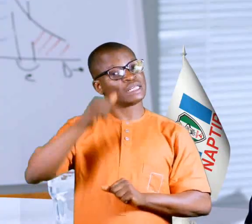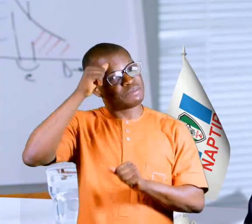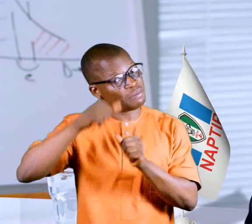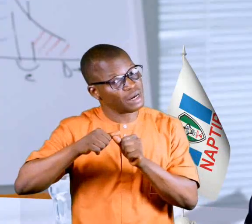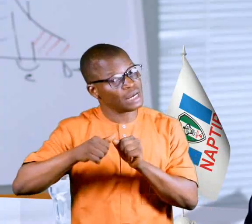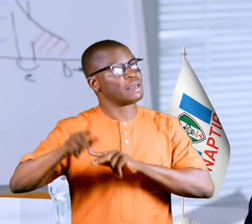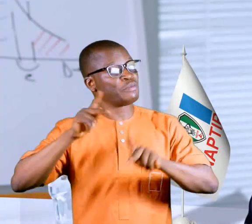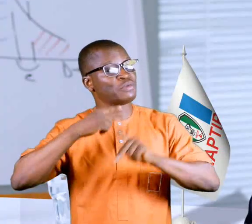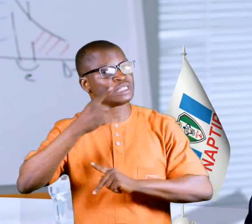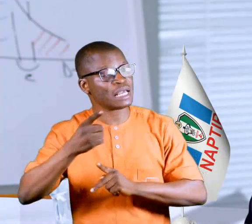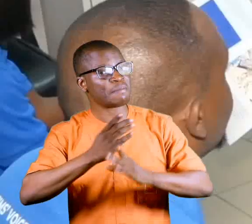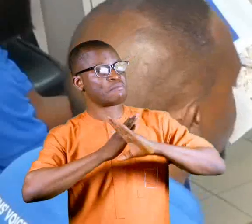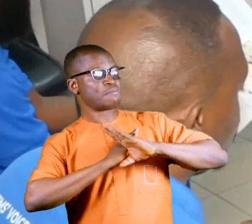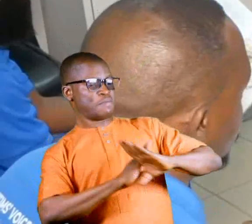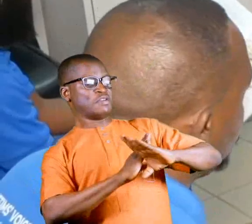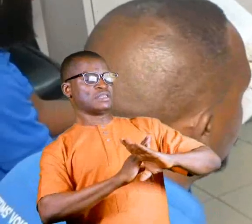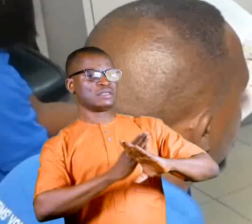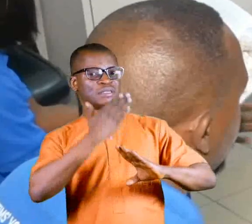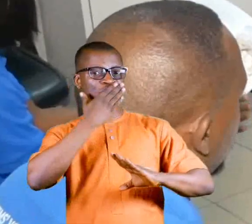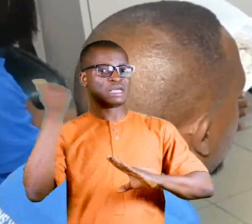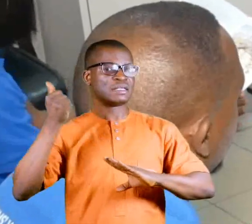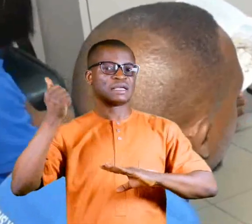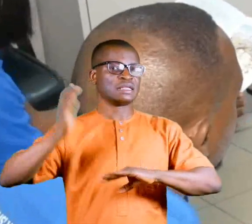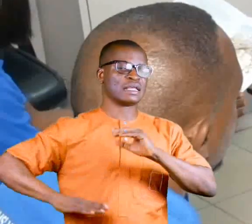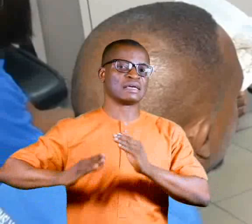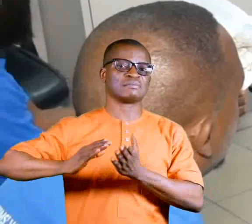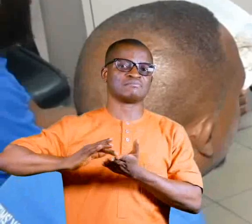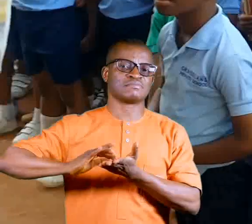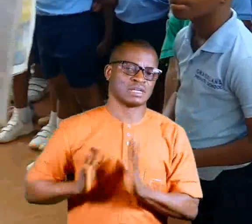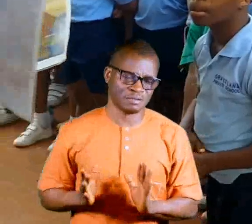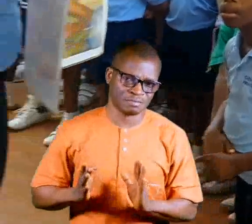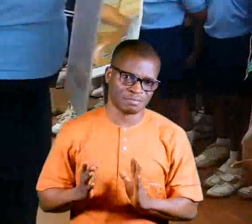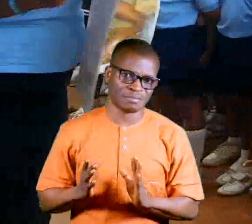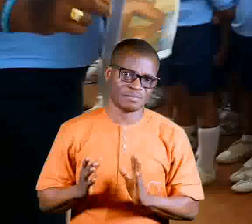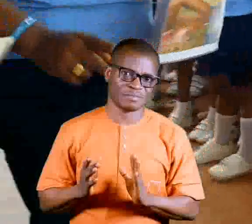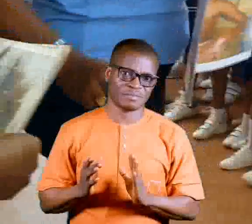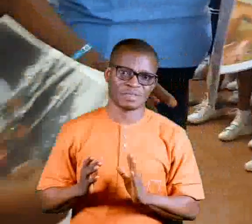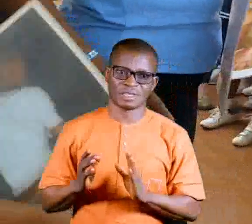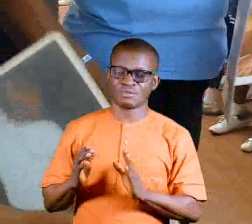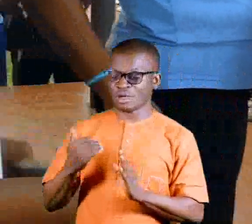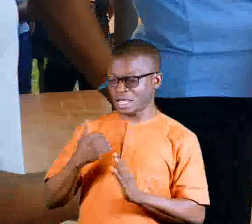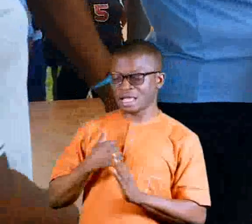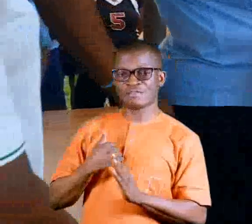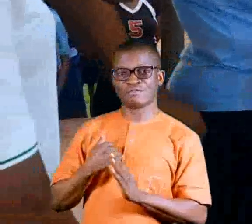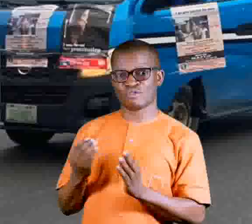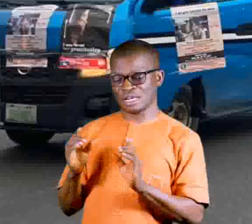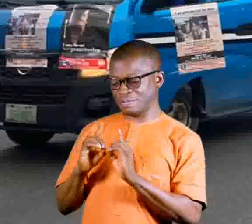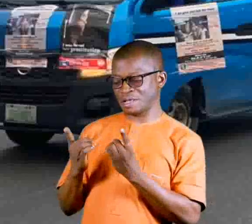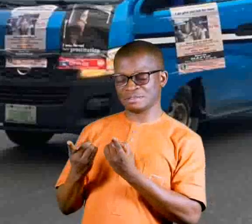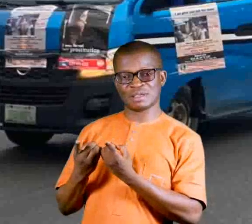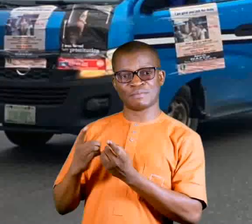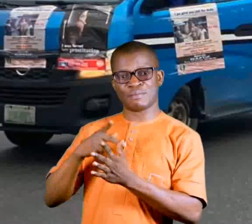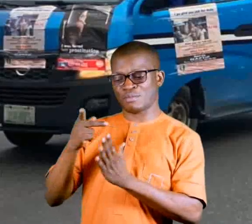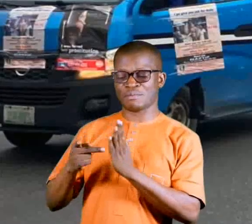People say prevention is better than cure. The agency has a public enlightenment department. They've